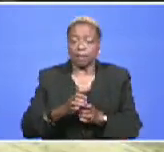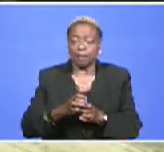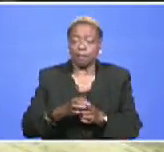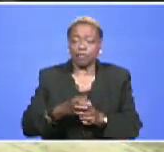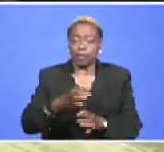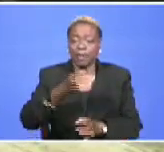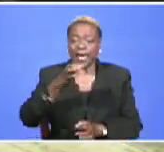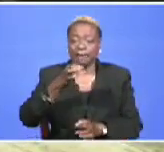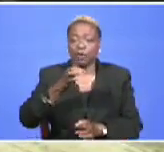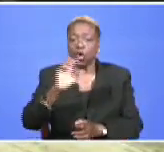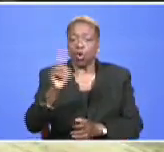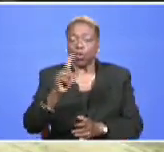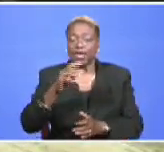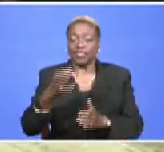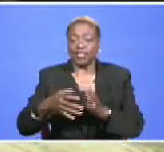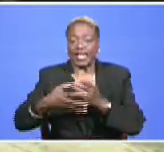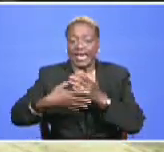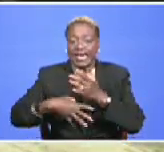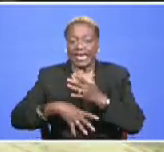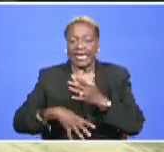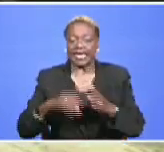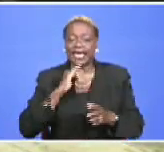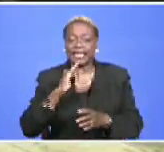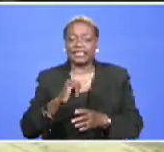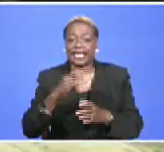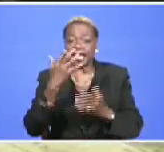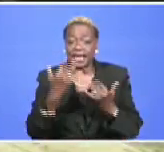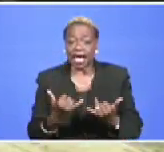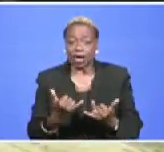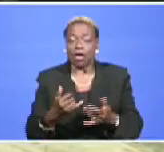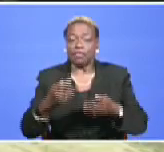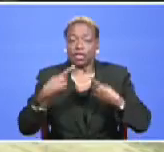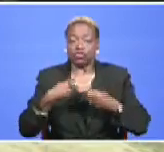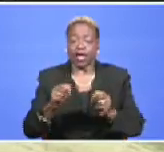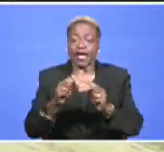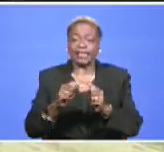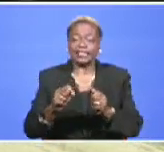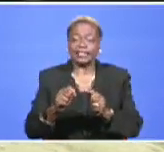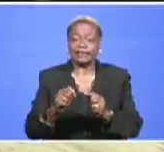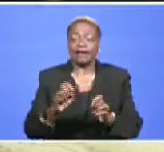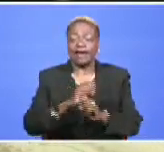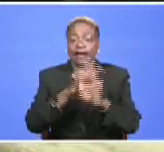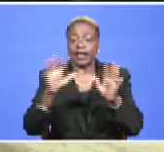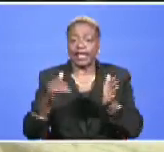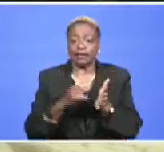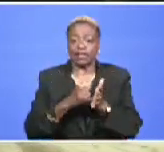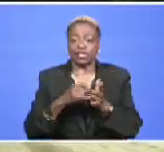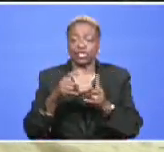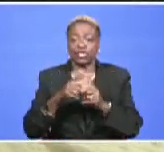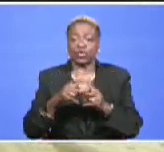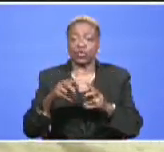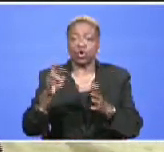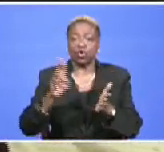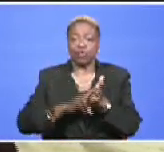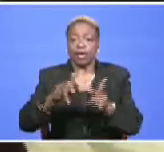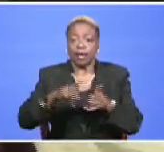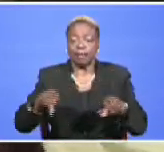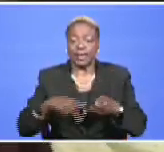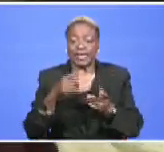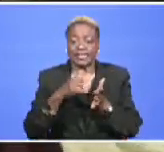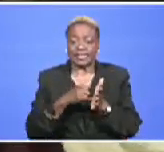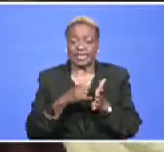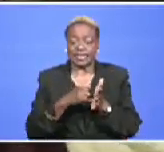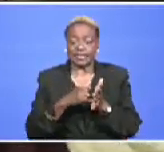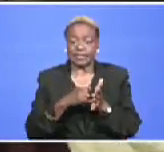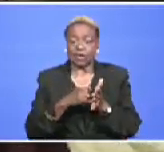length of pipe, and so now they're trying to clear it to have to clamp it off and have it replaced. It looks as if the whole length of the